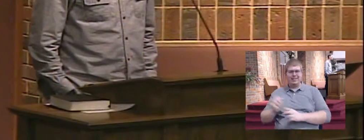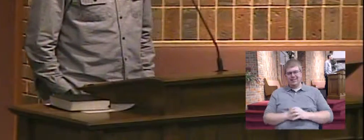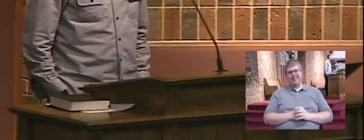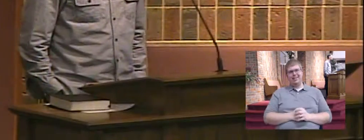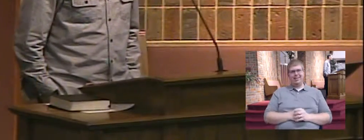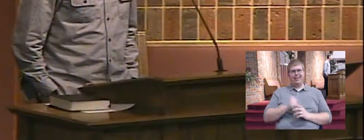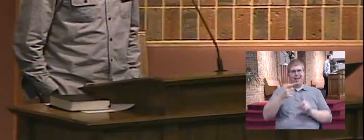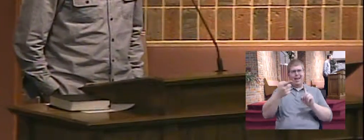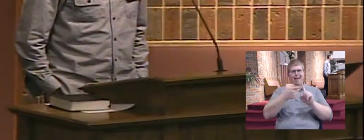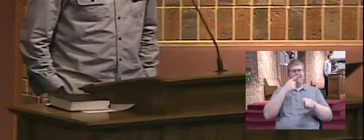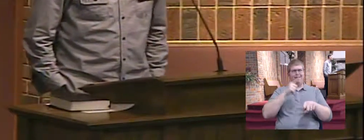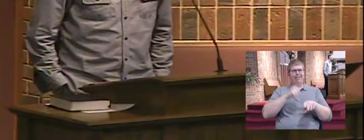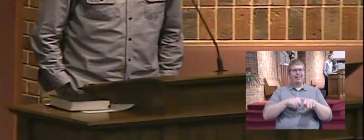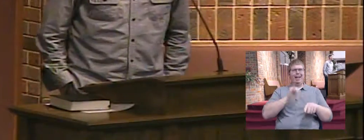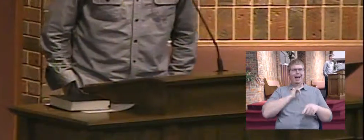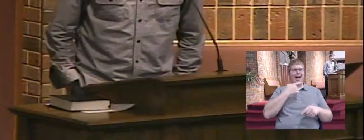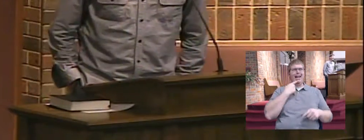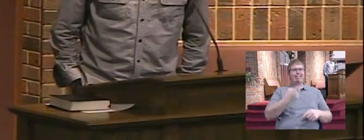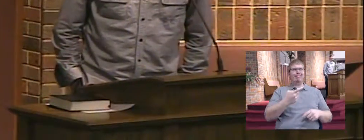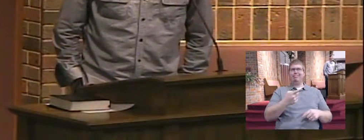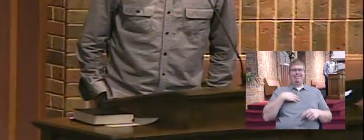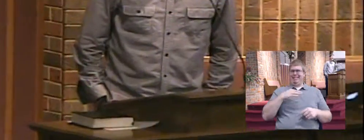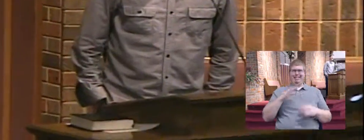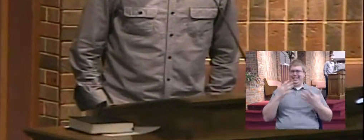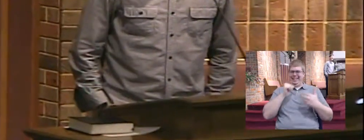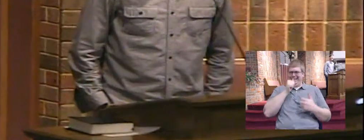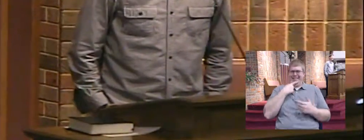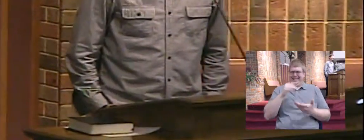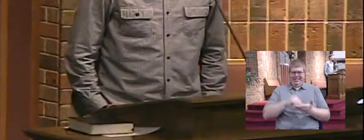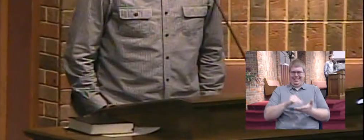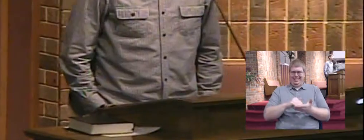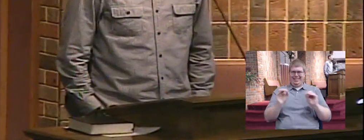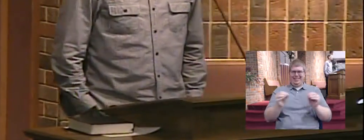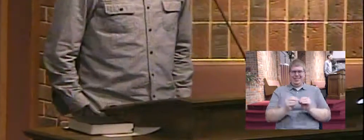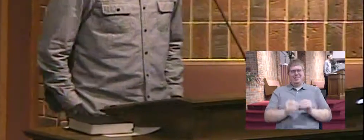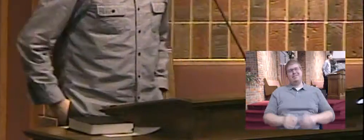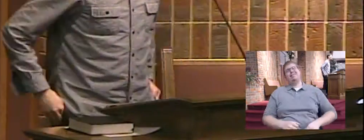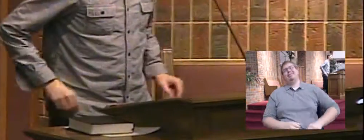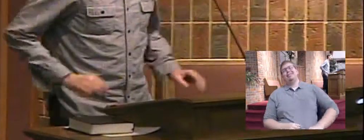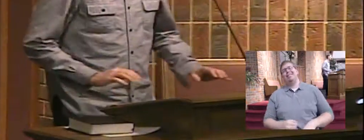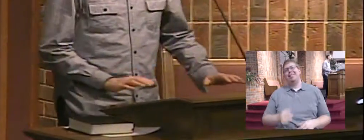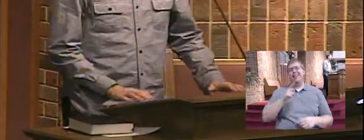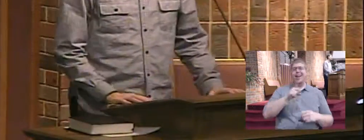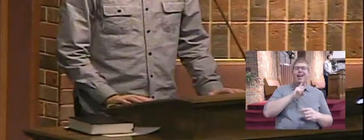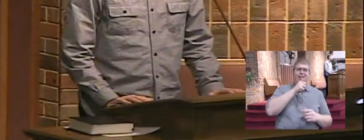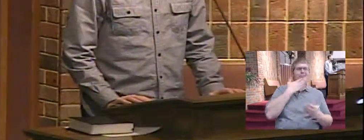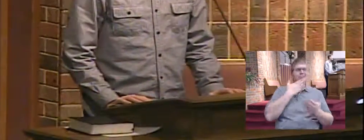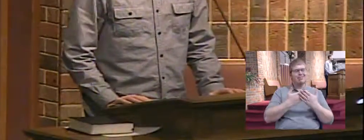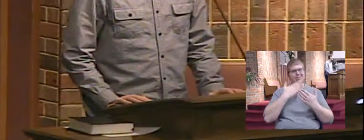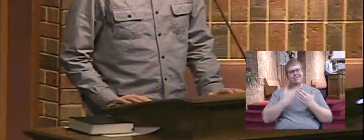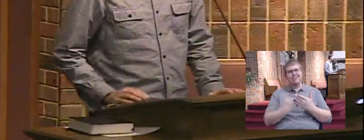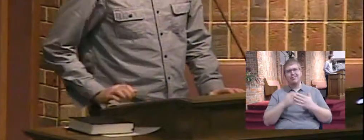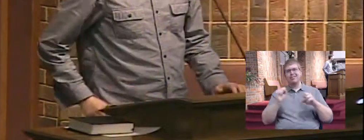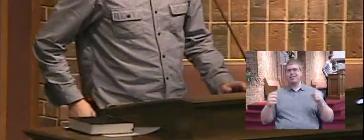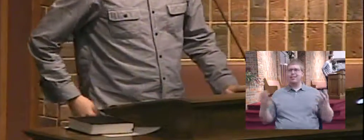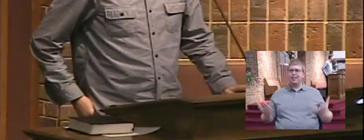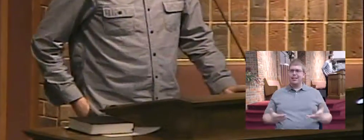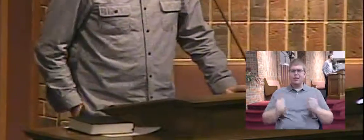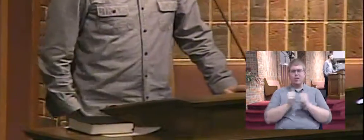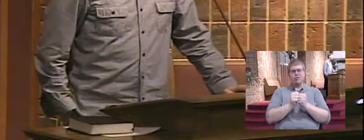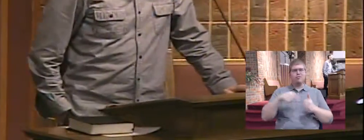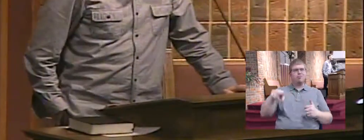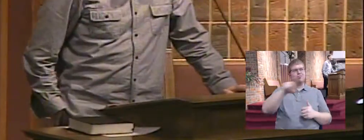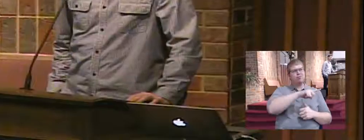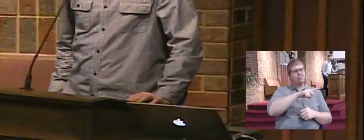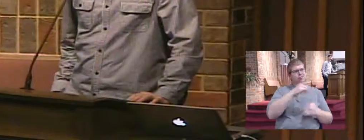That's the first time I've ever said that, probably the last time I'll say it. But it's really good to be down here with you all for